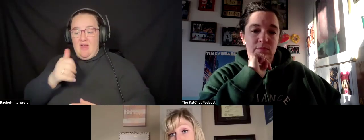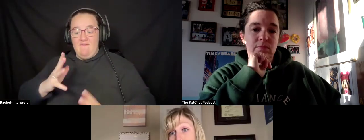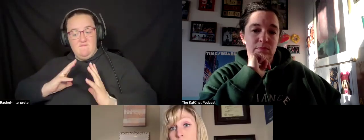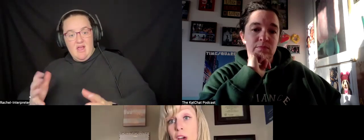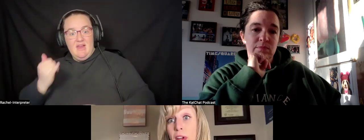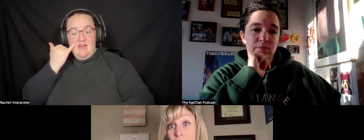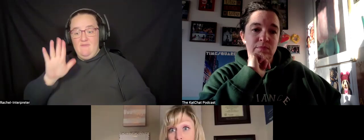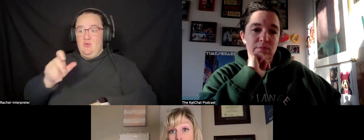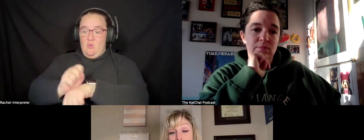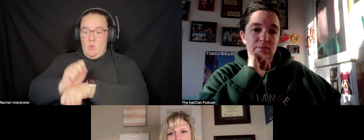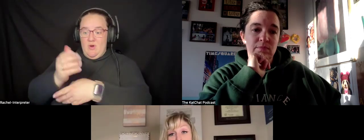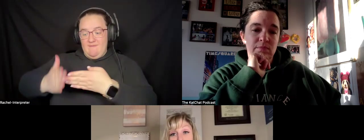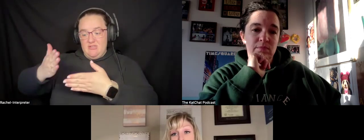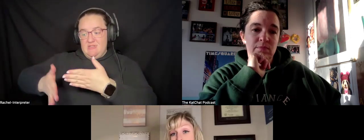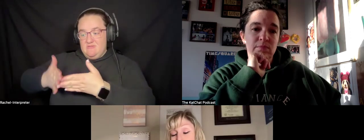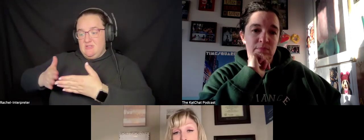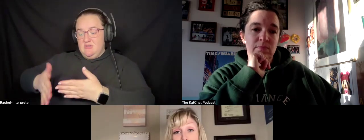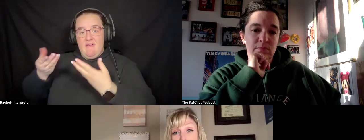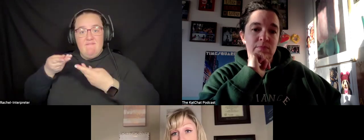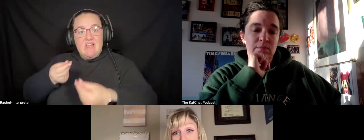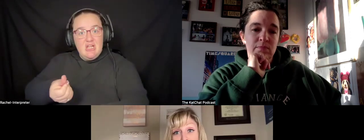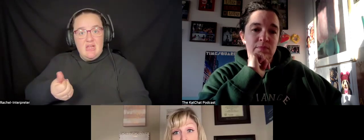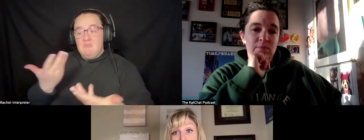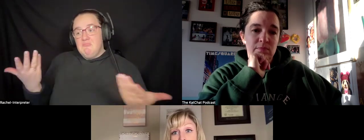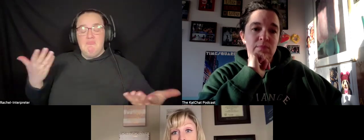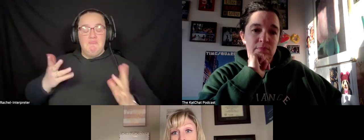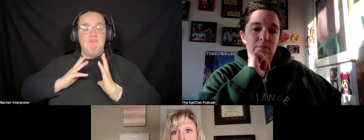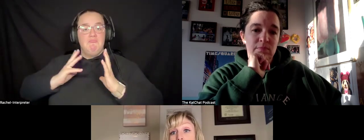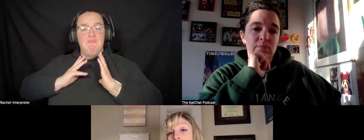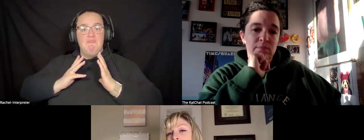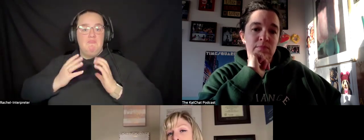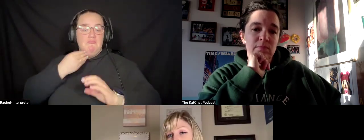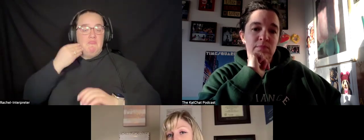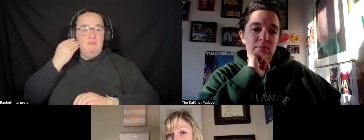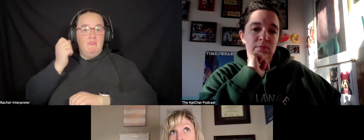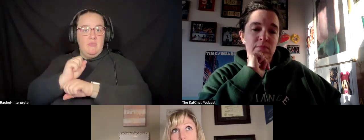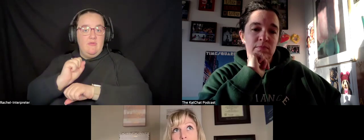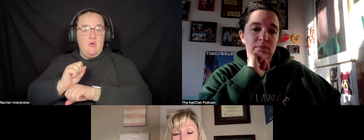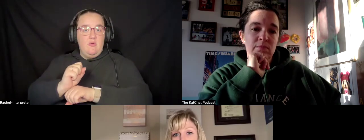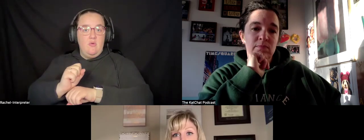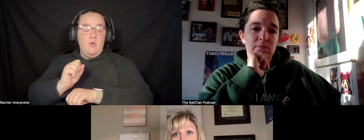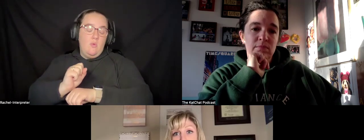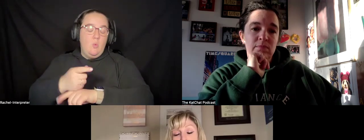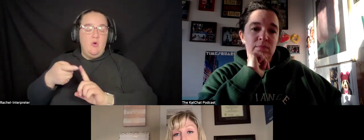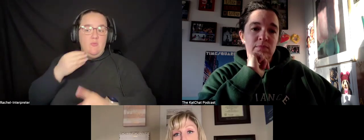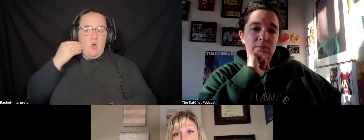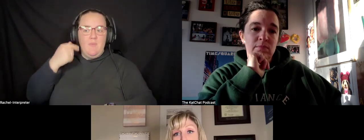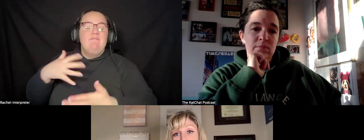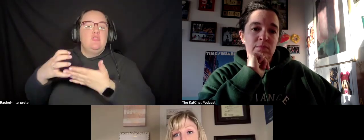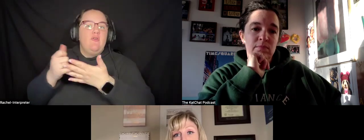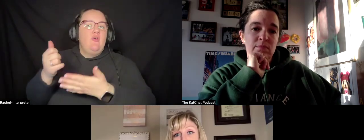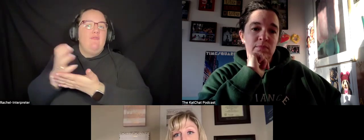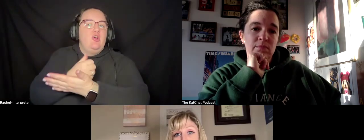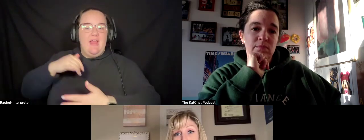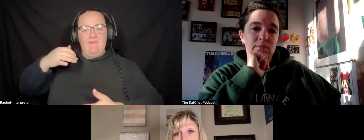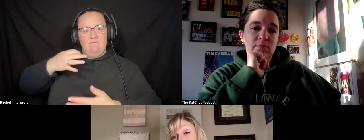um, effective and efficient ways to connect with people, then so I've earned that freedom, I guess I should say. But